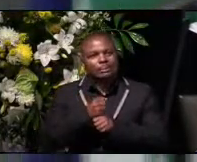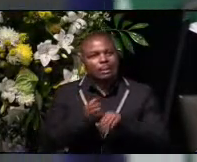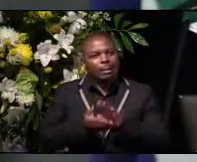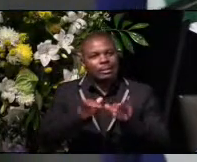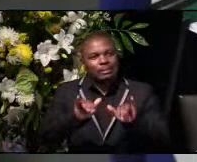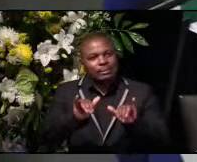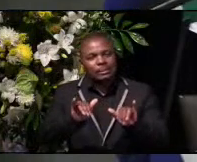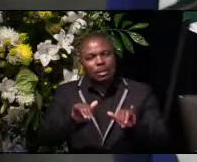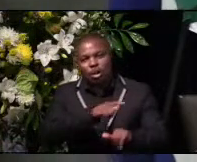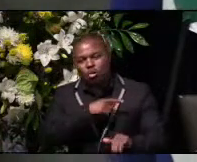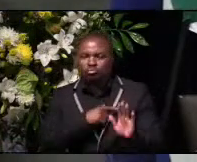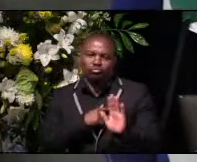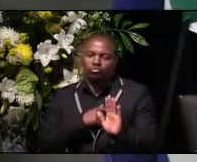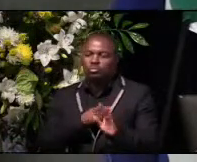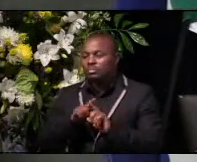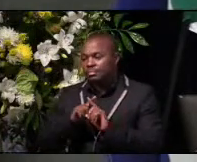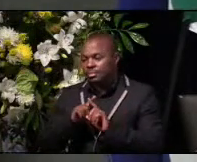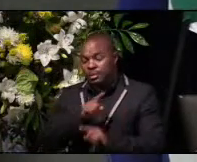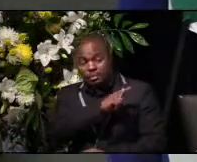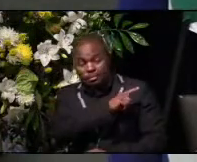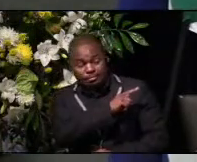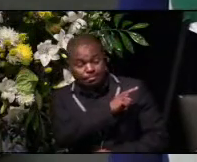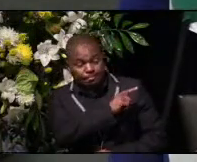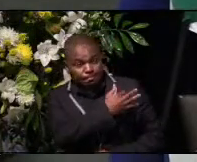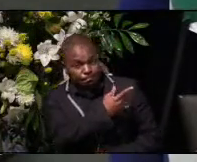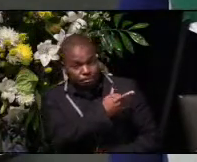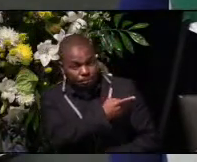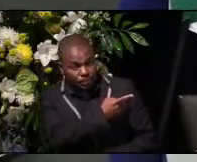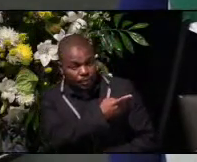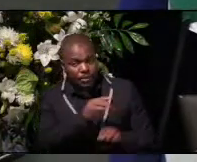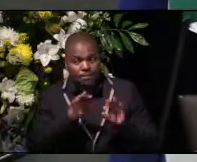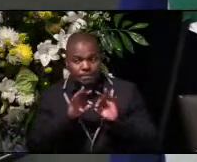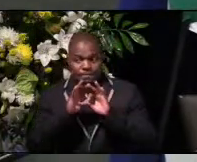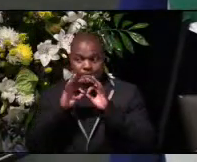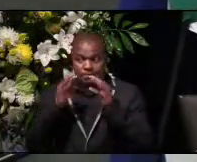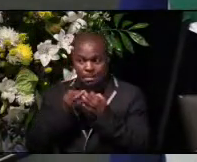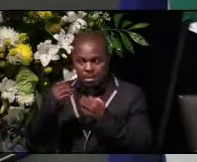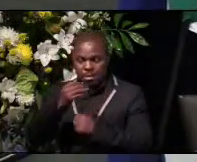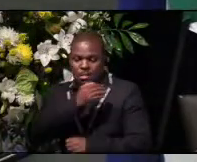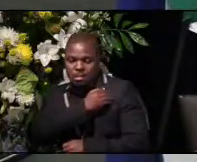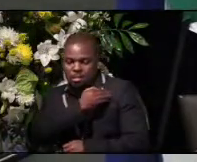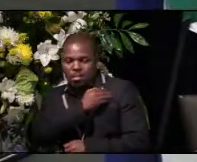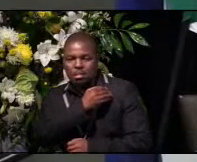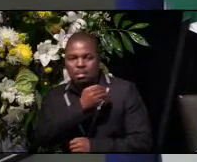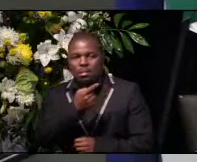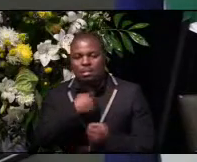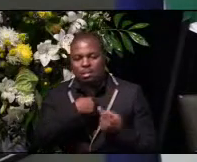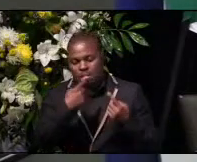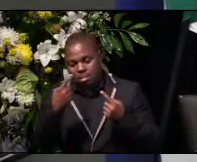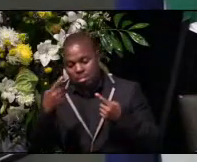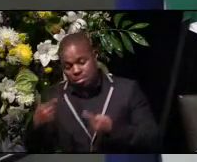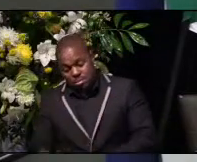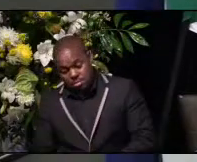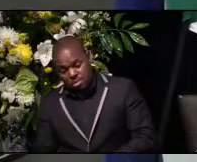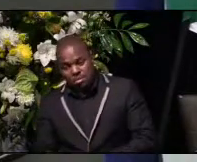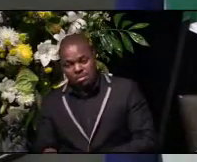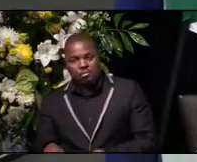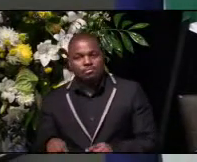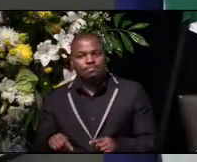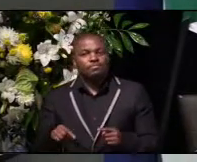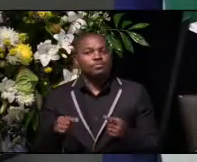for long um I've been requested by the family just to